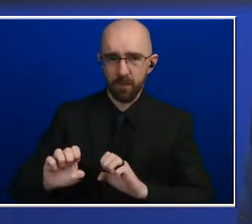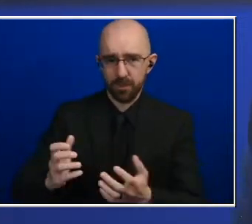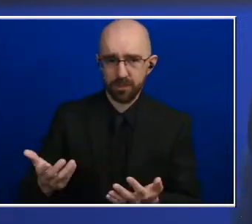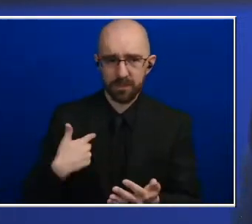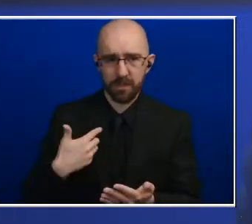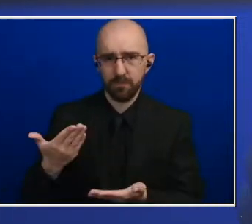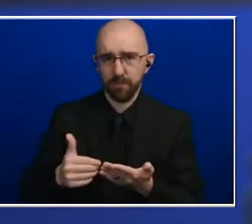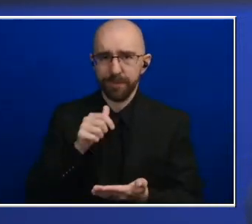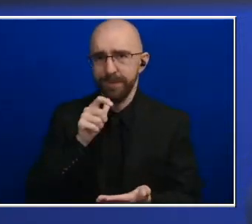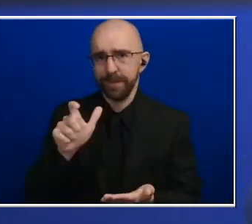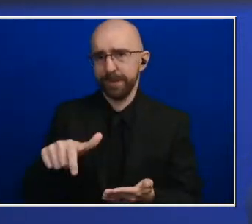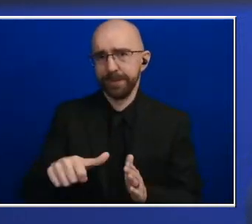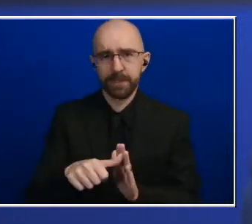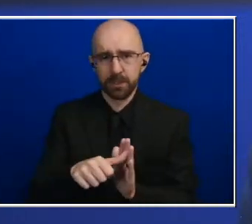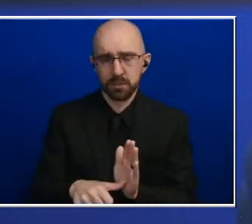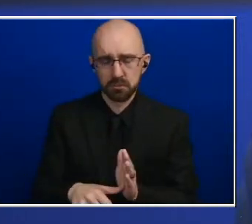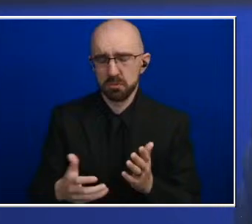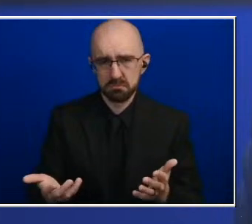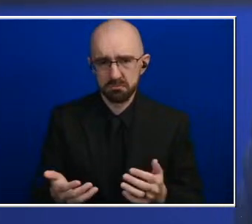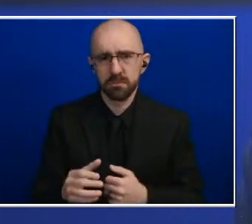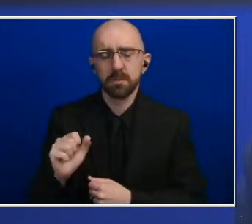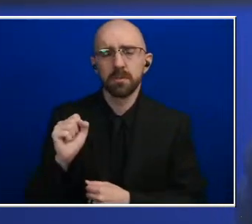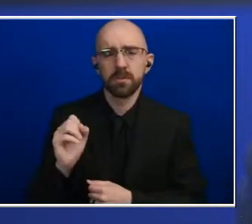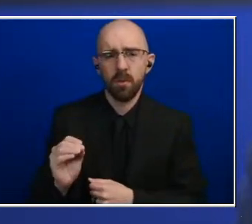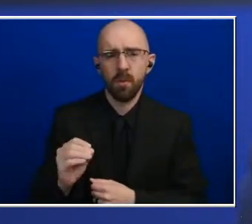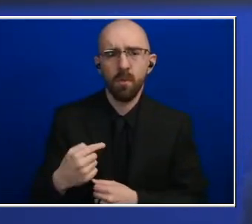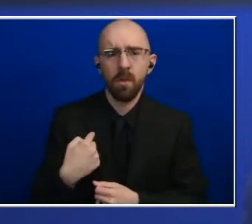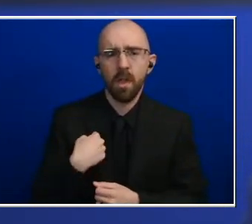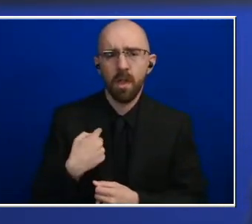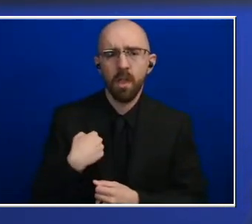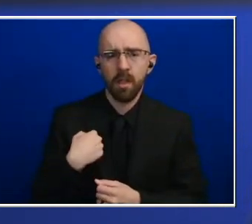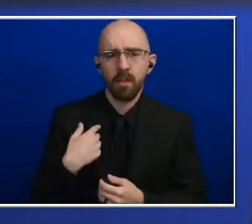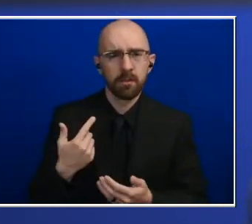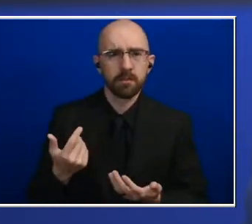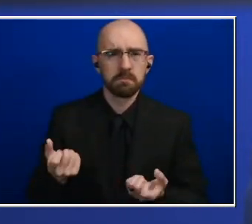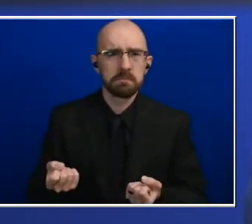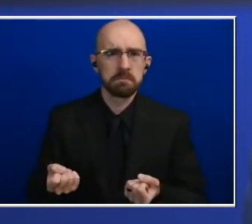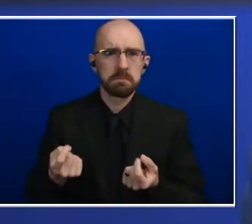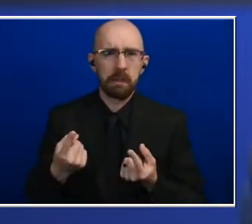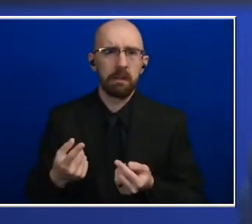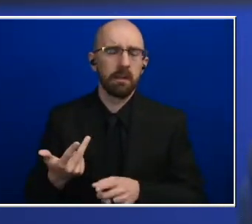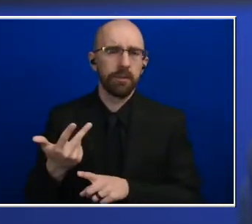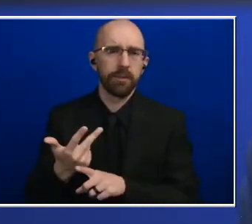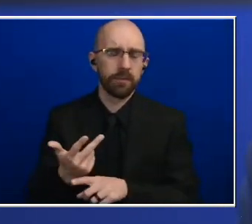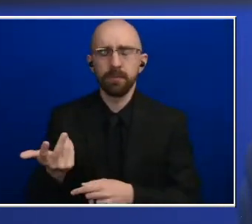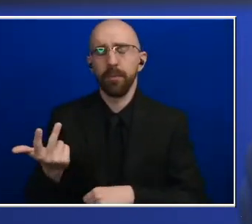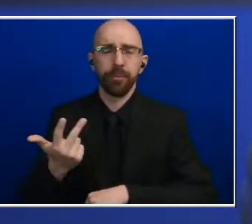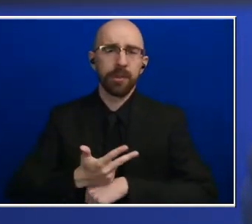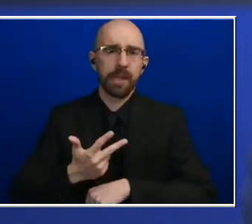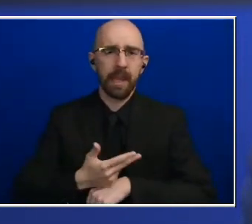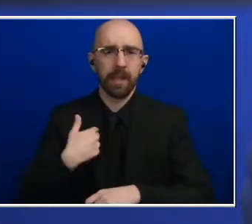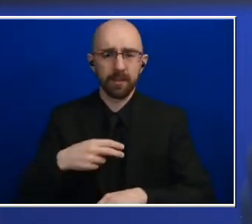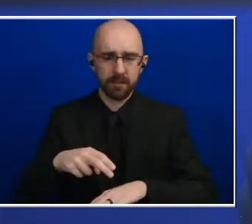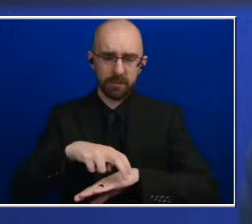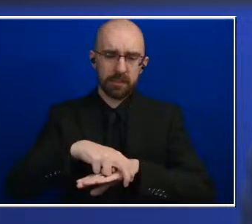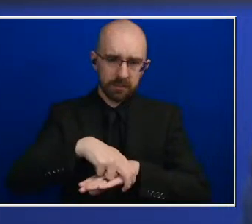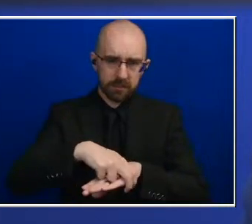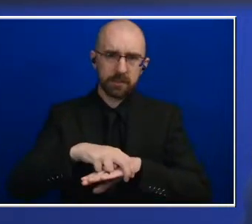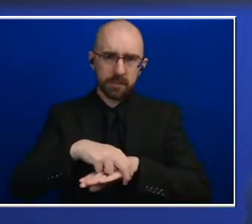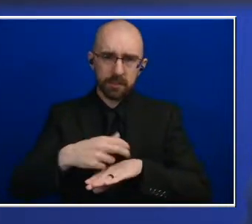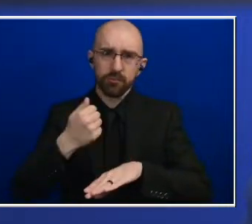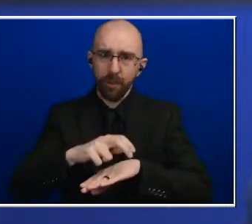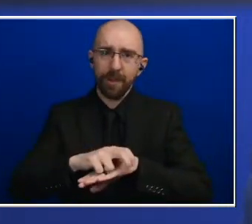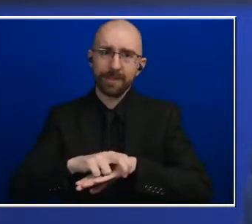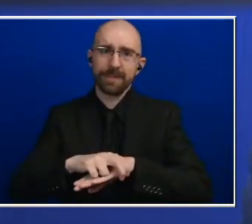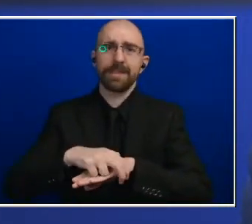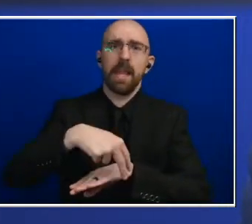surgery. So I spent 3 days sitting on the edge of the bed trying to stand up.